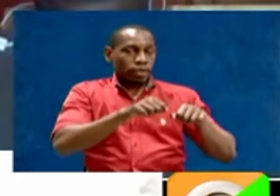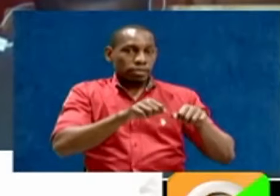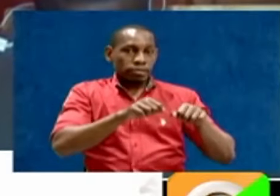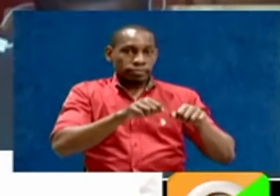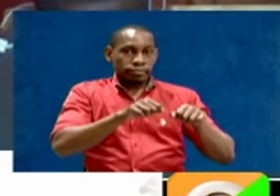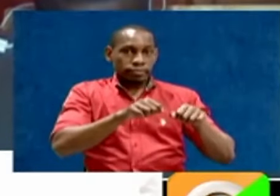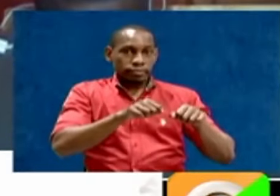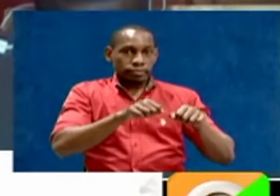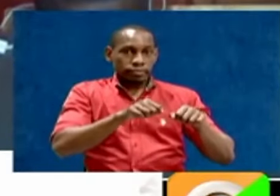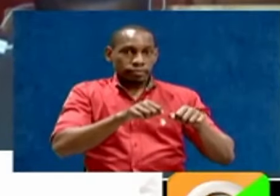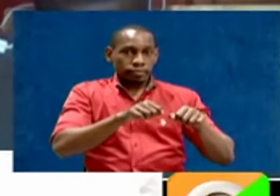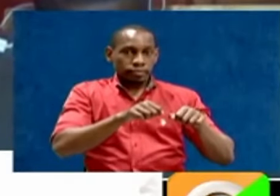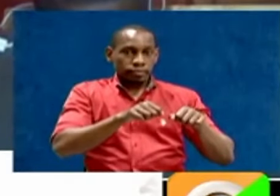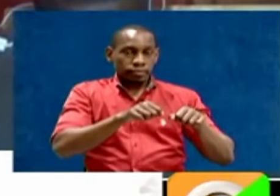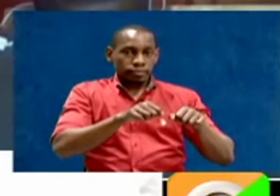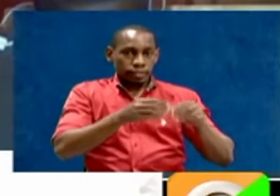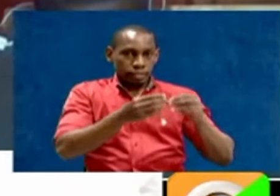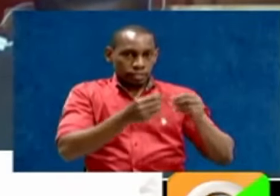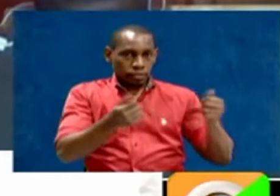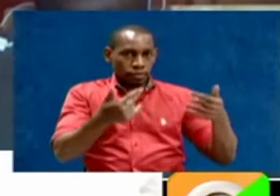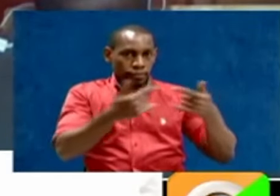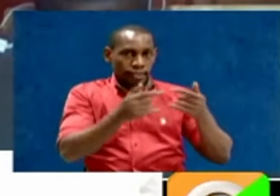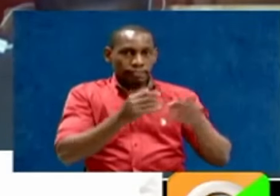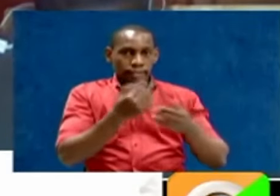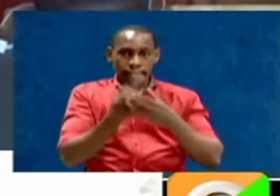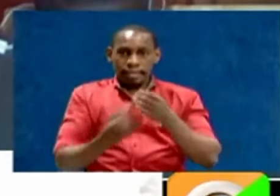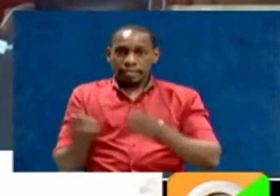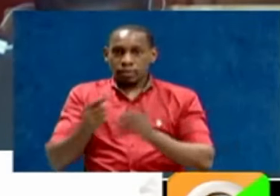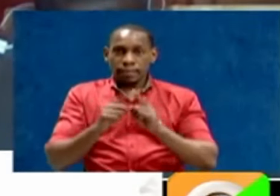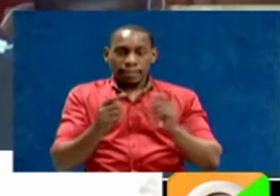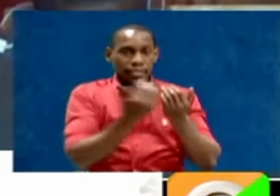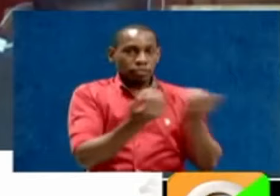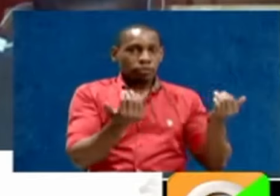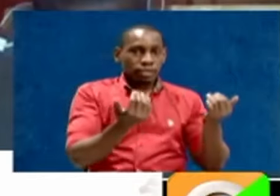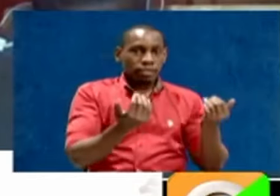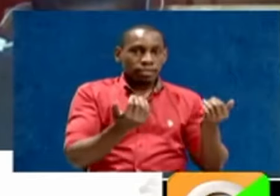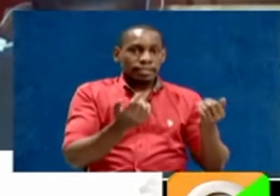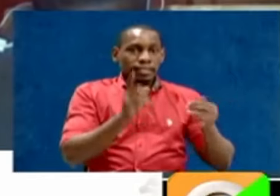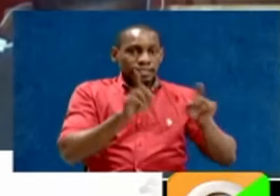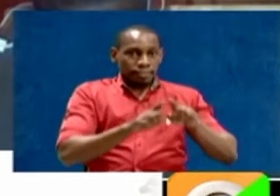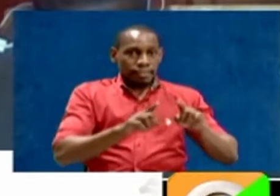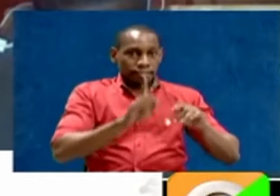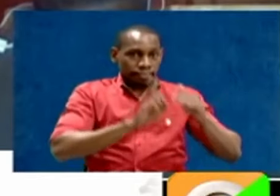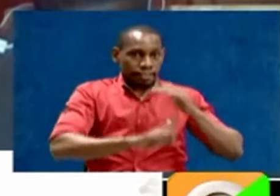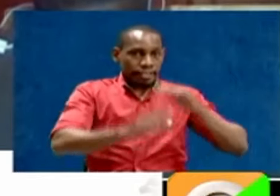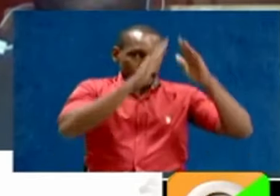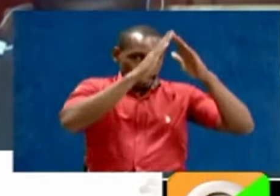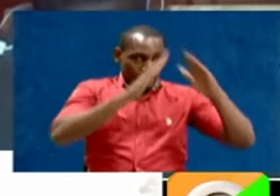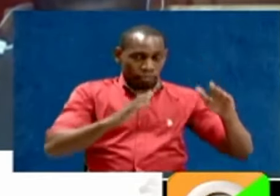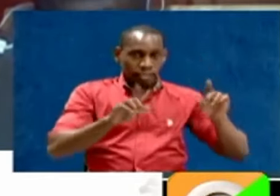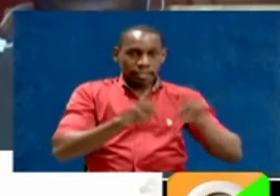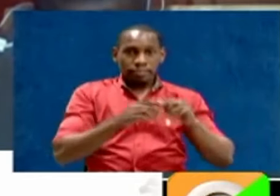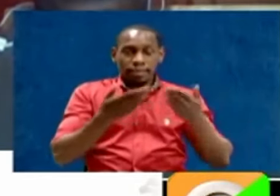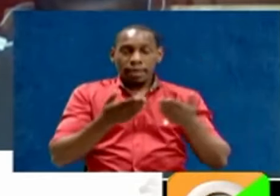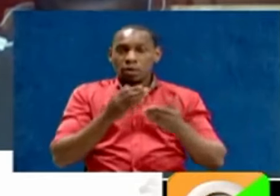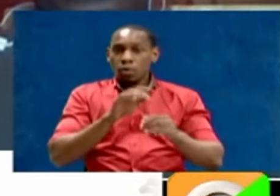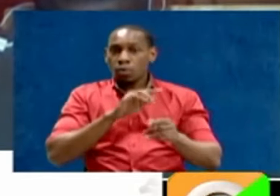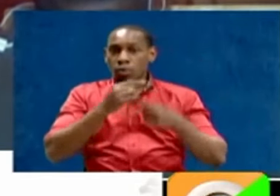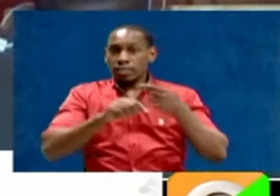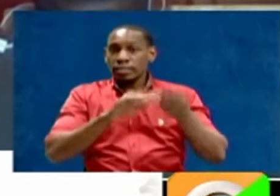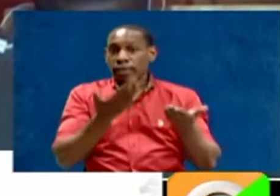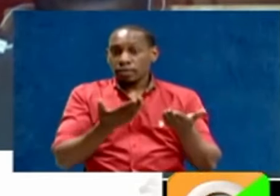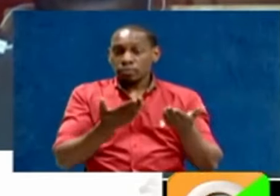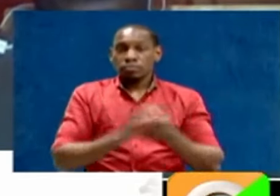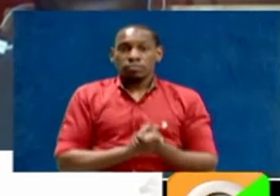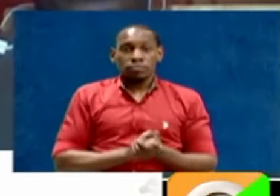to fill in that gap. You're in isolation, but the children are still within the same house. How is that going for you? How are